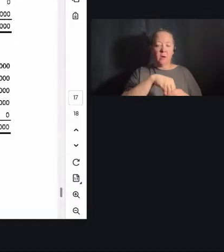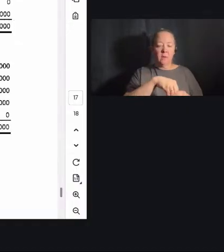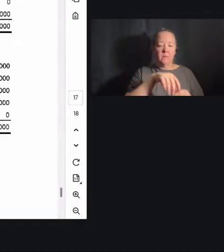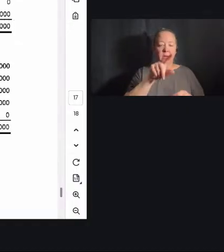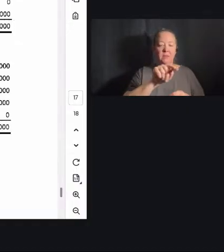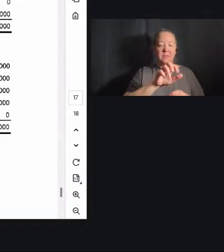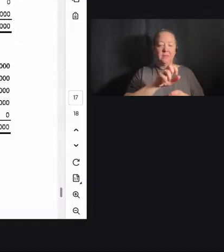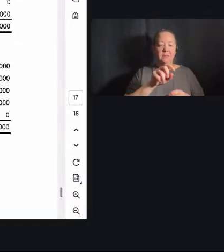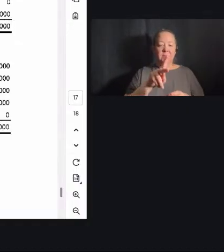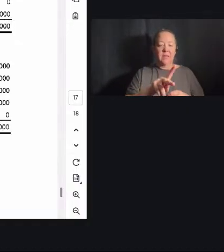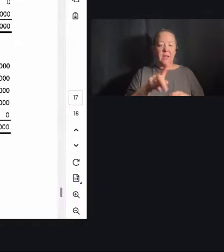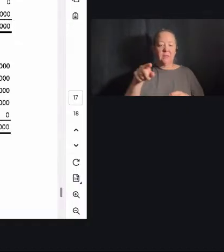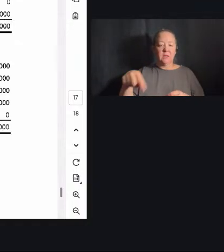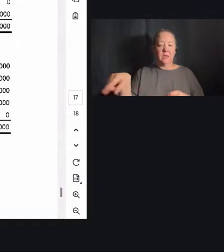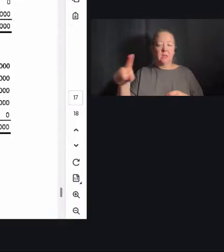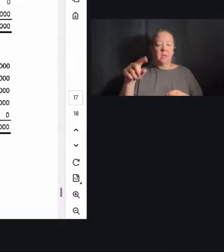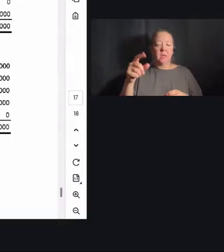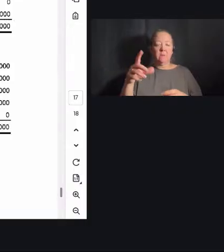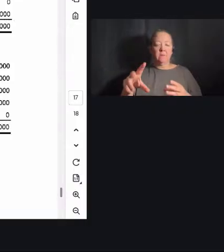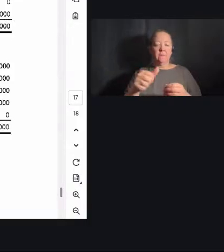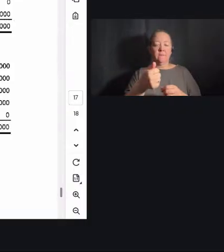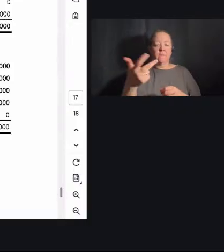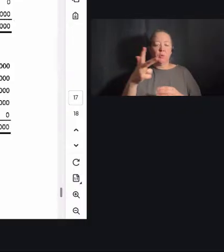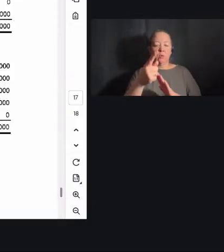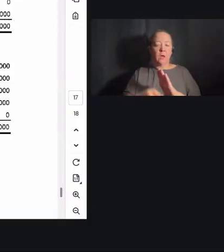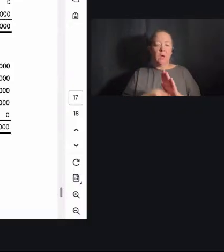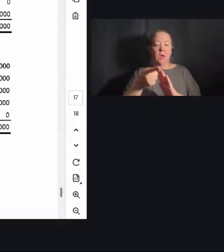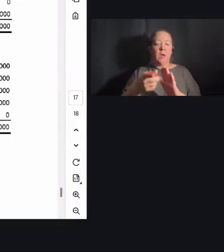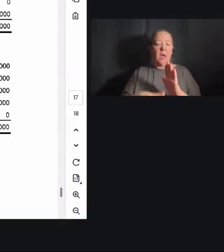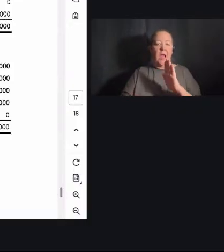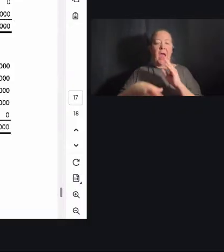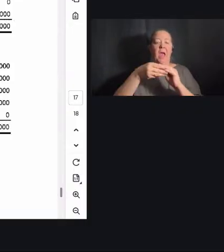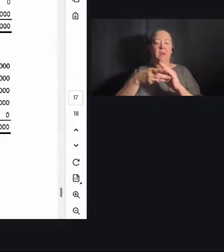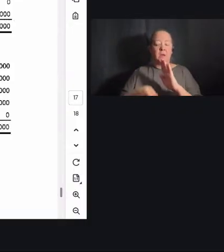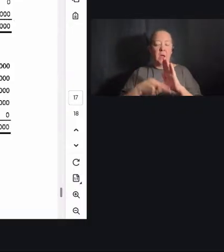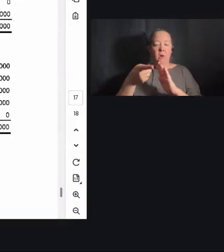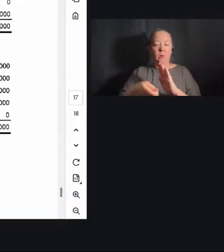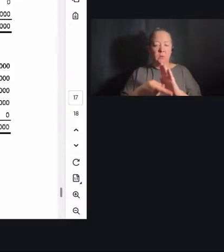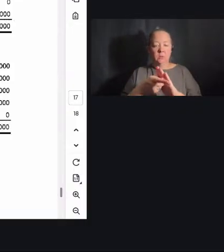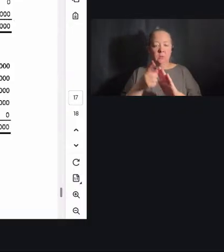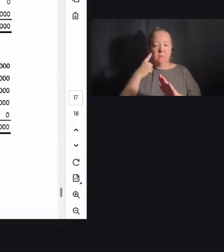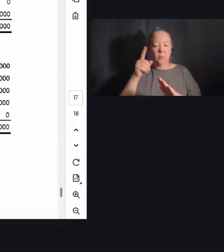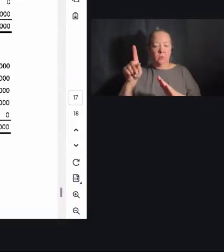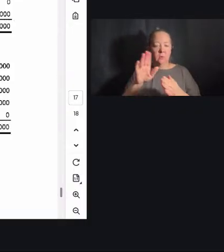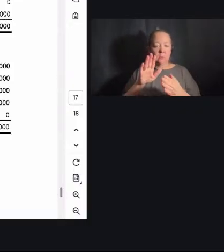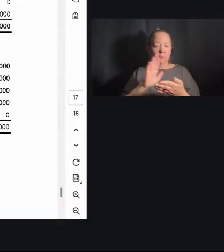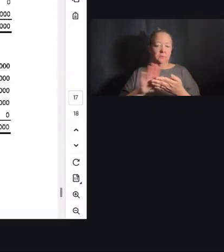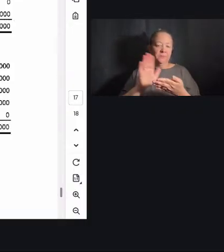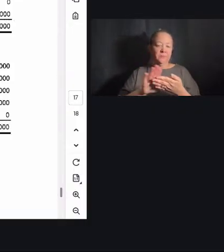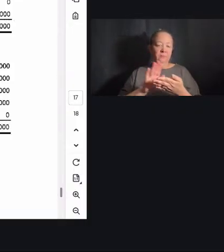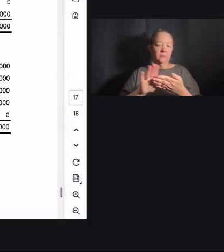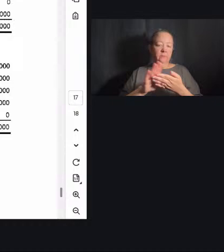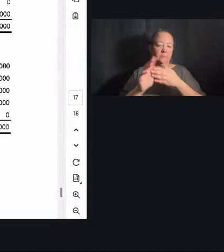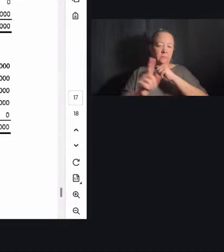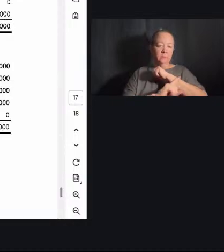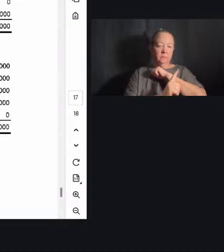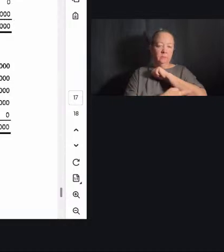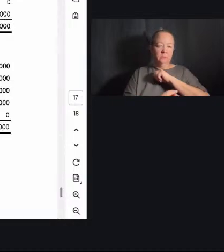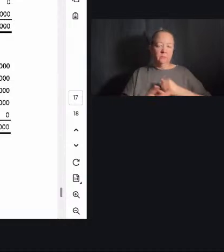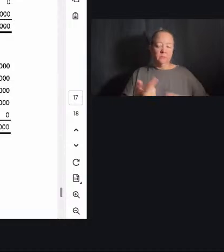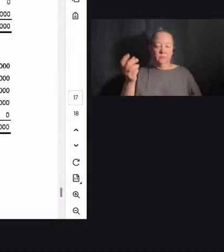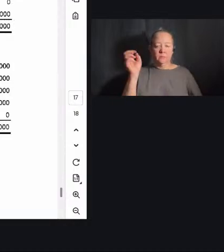trash out's done. Understood. Okay, thank you for that. And thank you for that question. Okay, is there other public